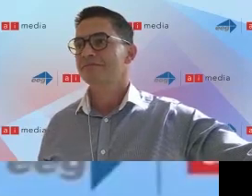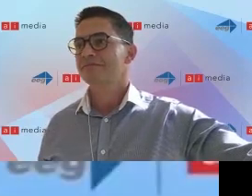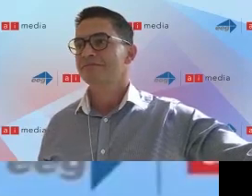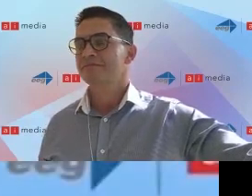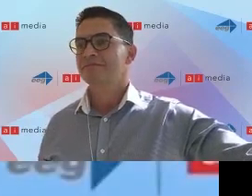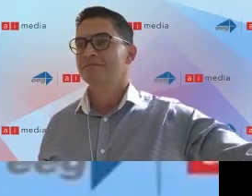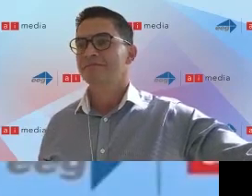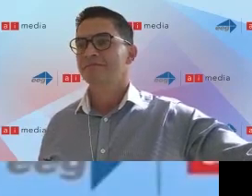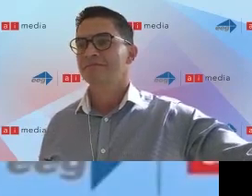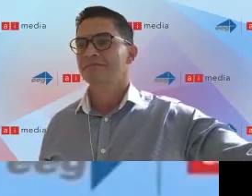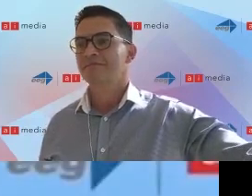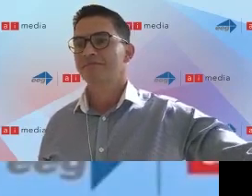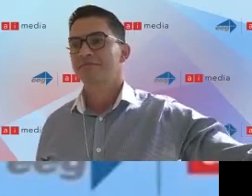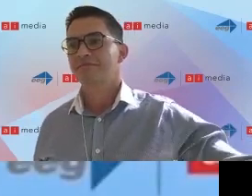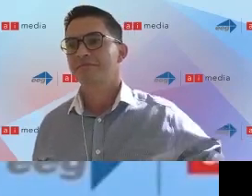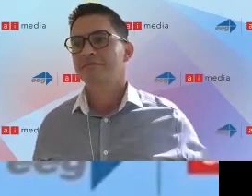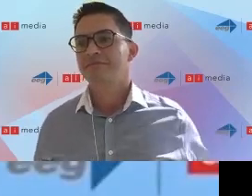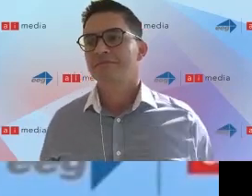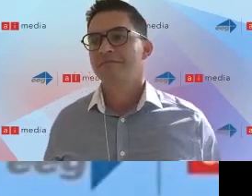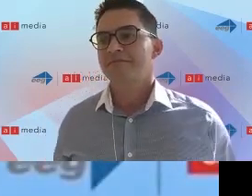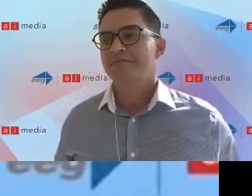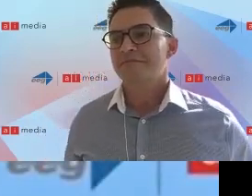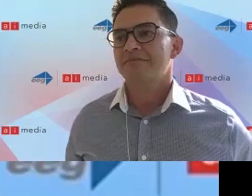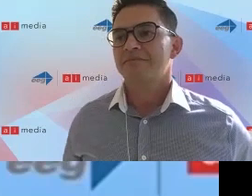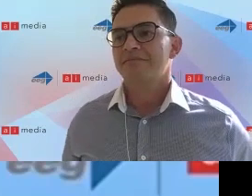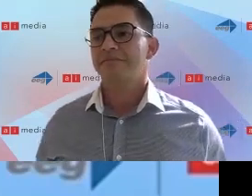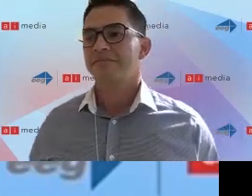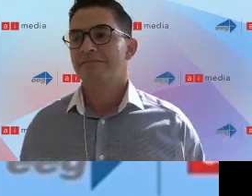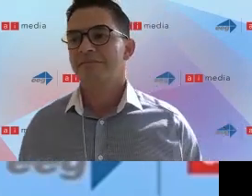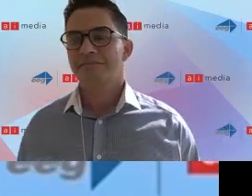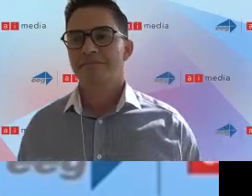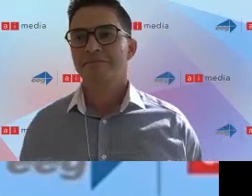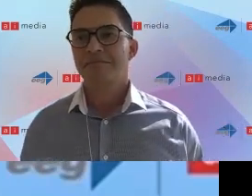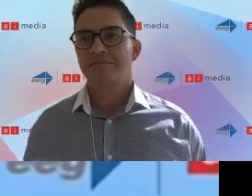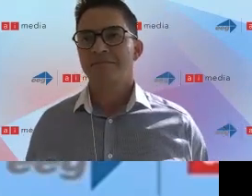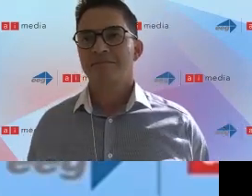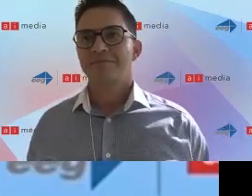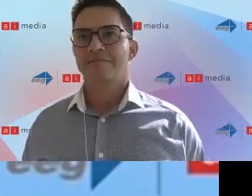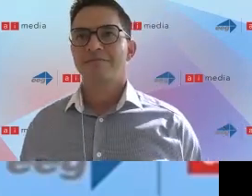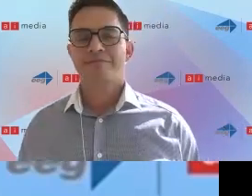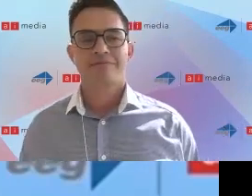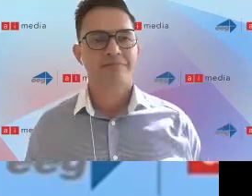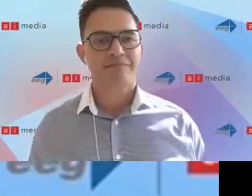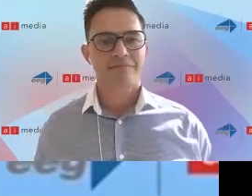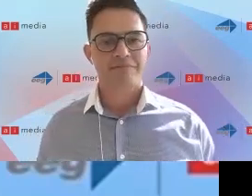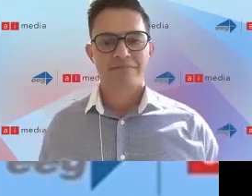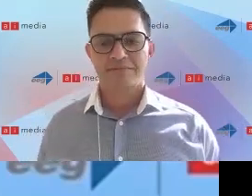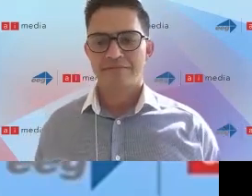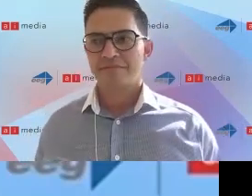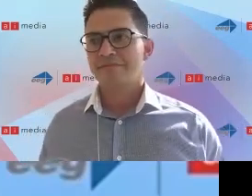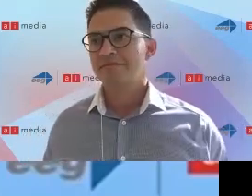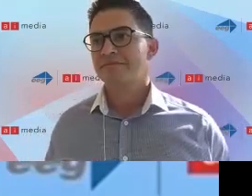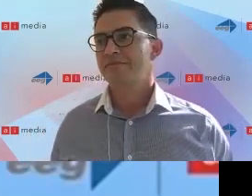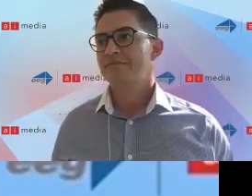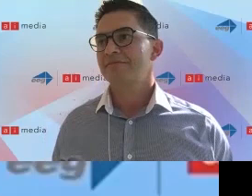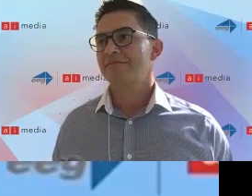Good morning. I'm Bill McLaughlin, Chief Product Officer at AI Media, a recent appointment having led the